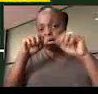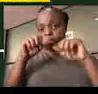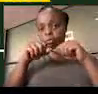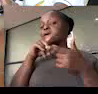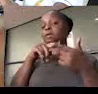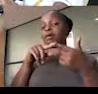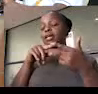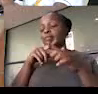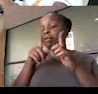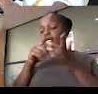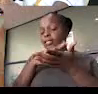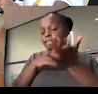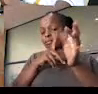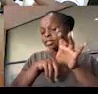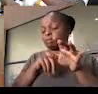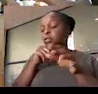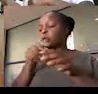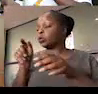www.kupakenya.com.